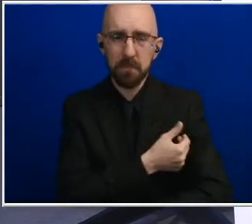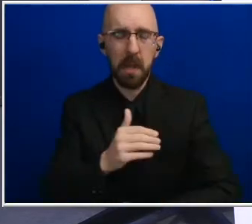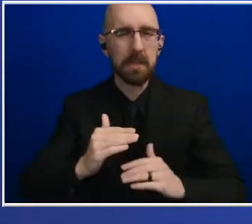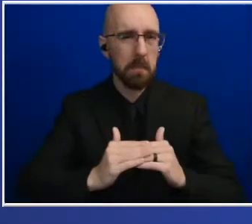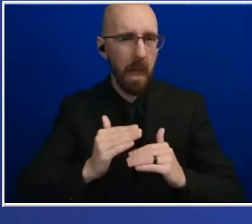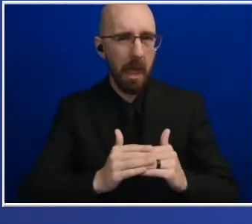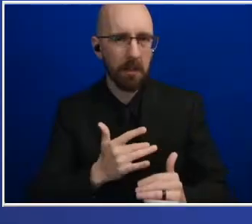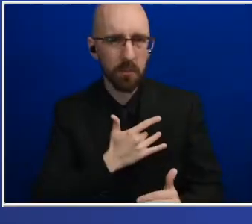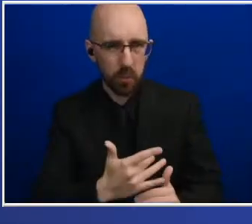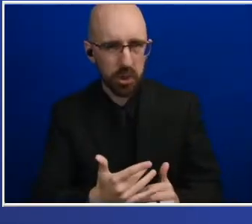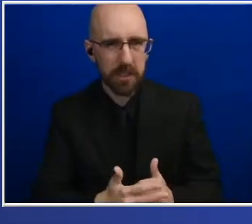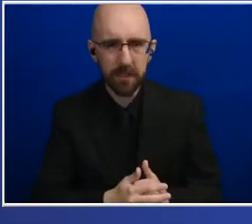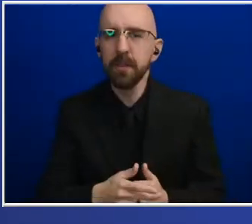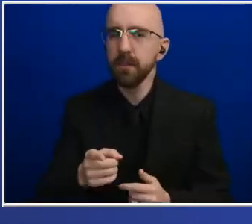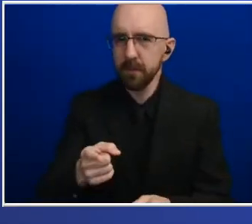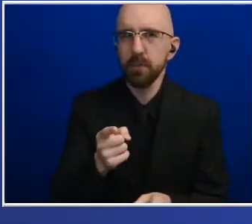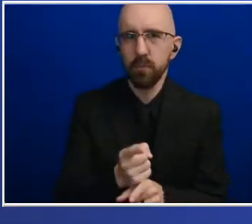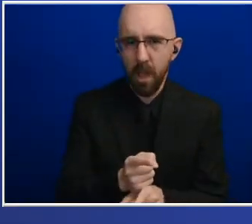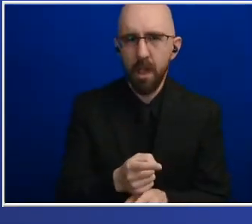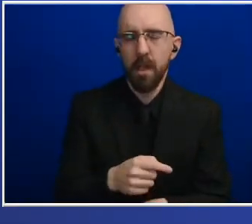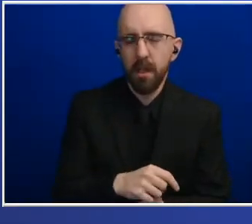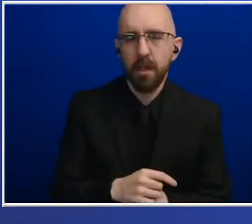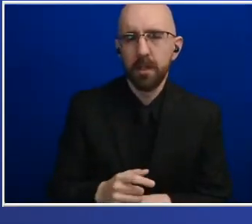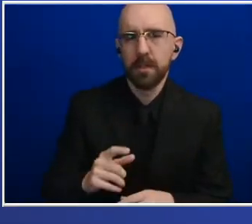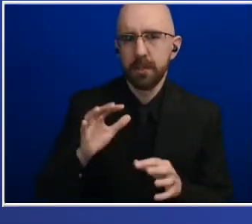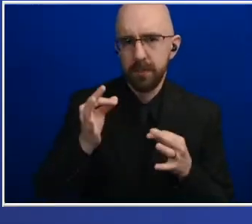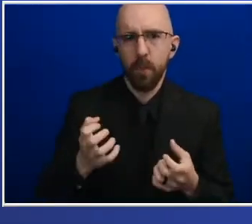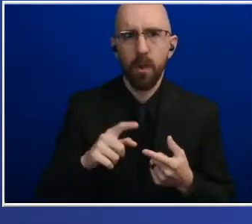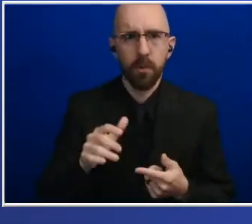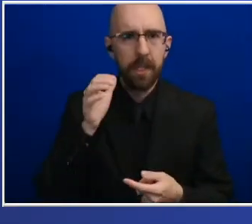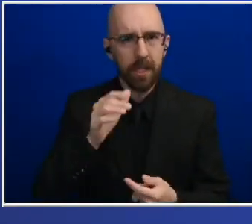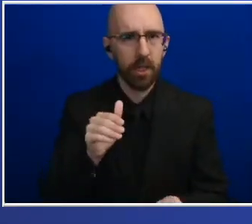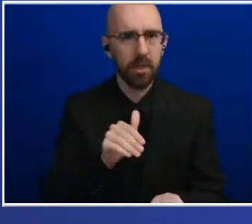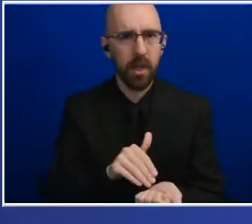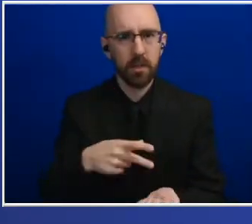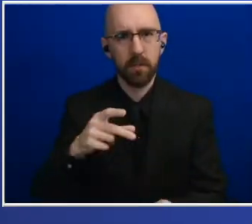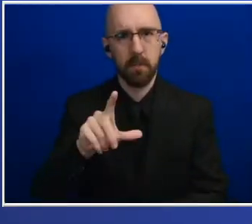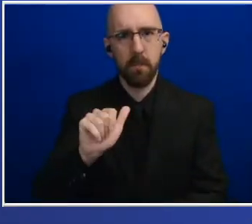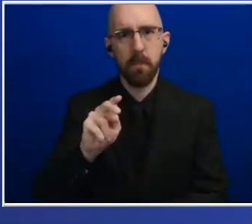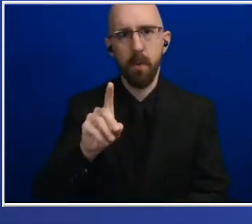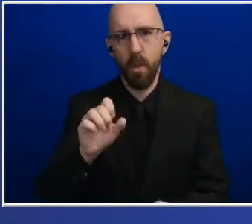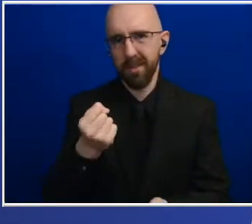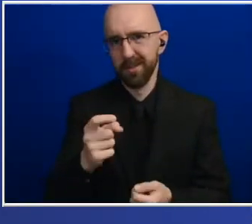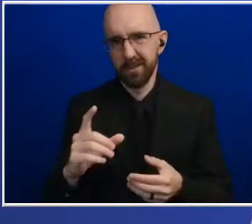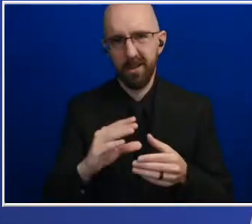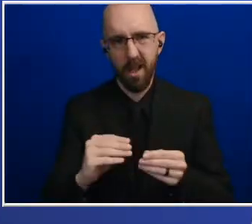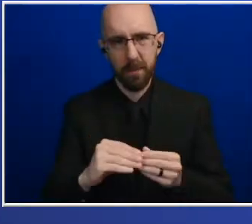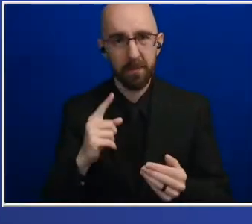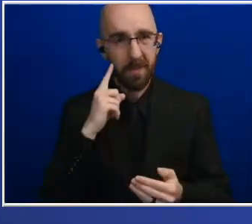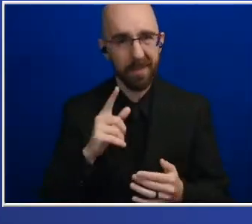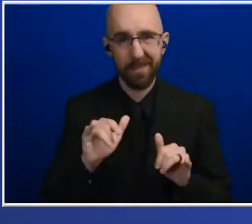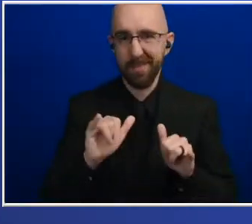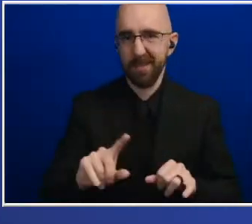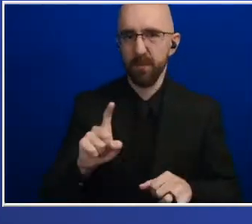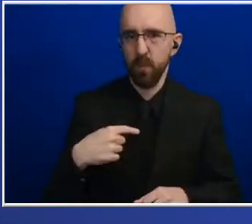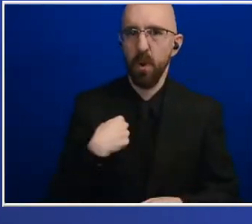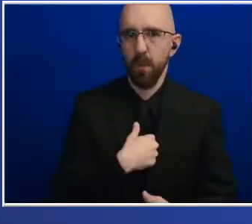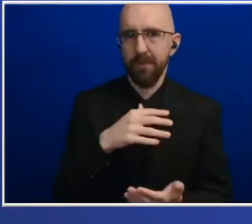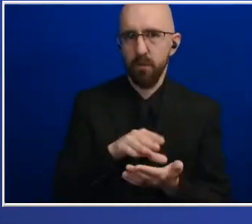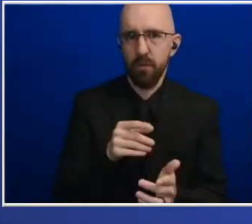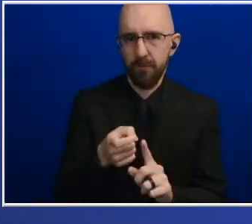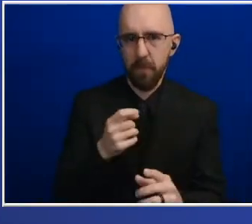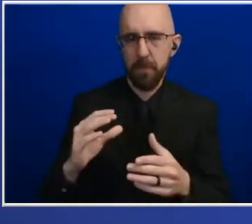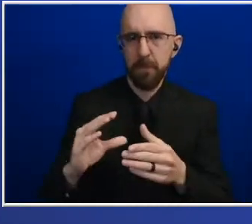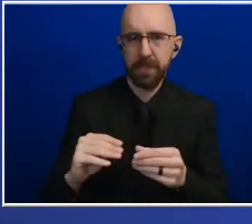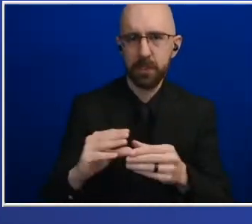that's right, and I think certainly want to hear Dr. Poland's comments on this as well, but I think this is where we now have learned from our messaging